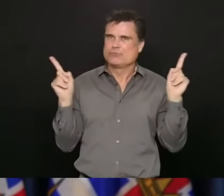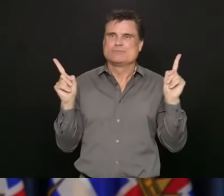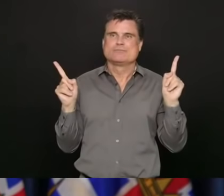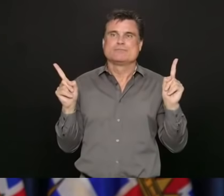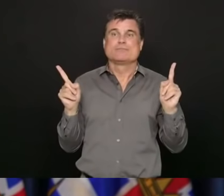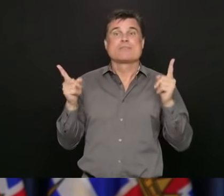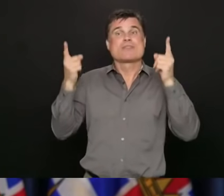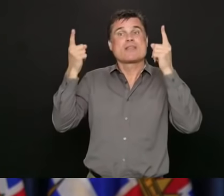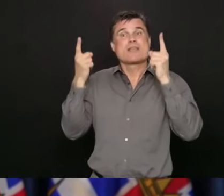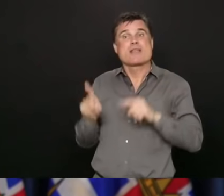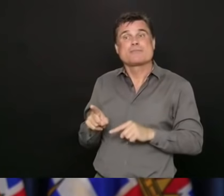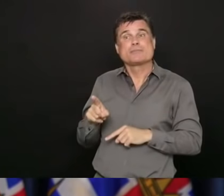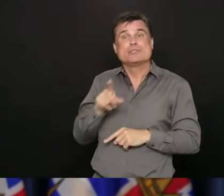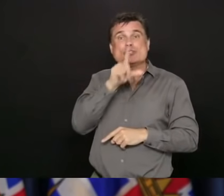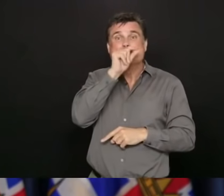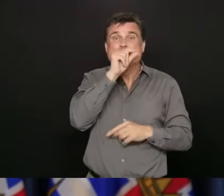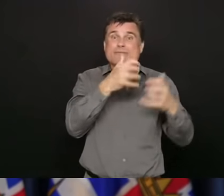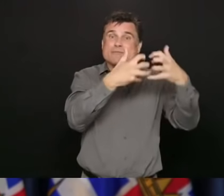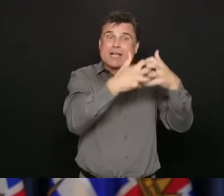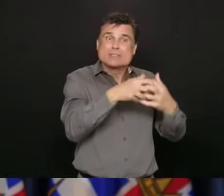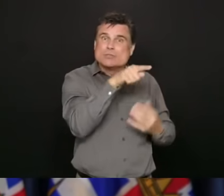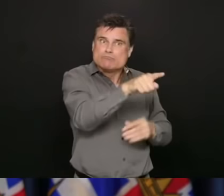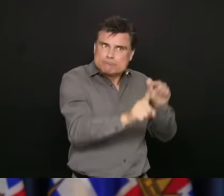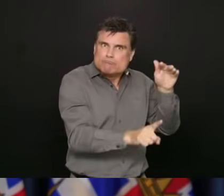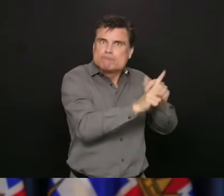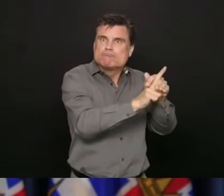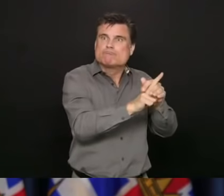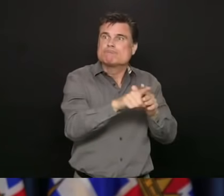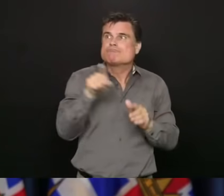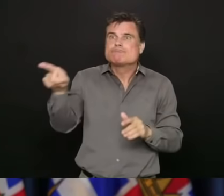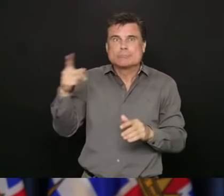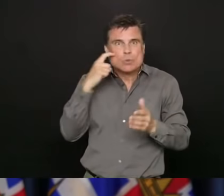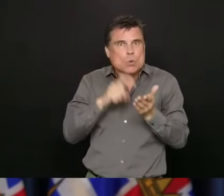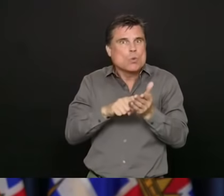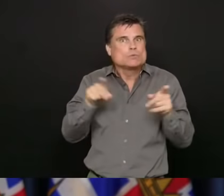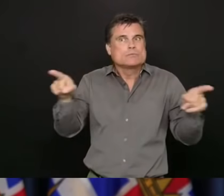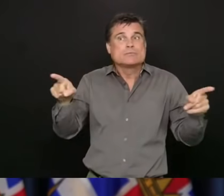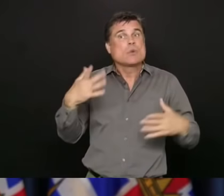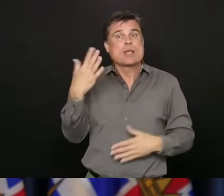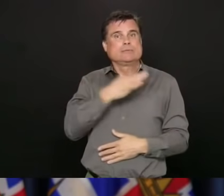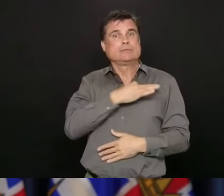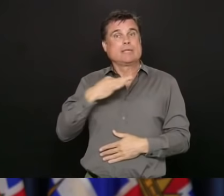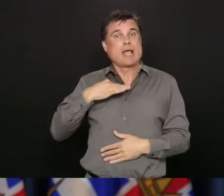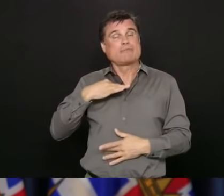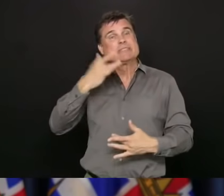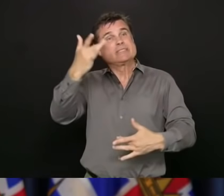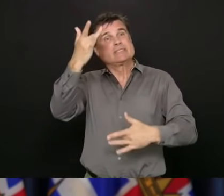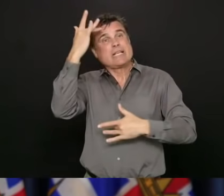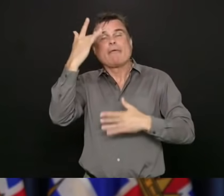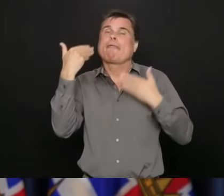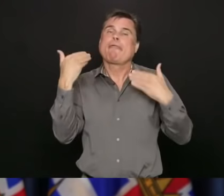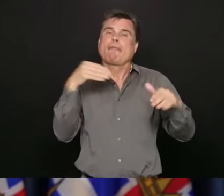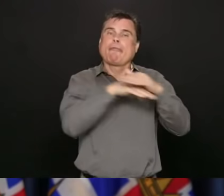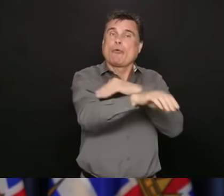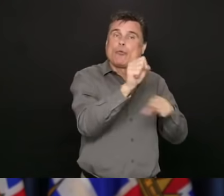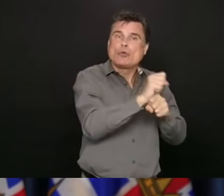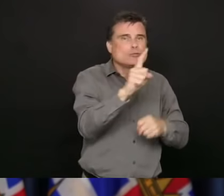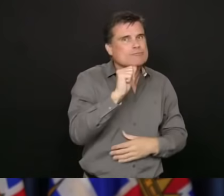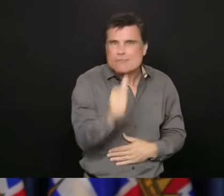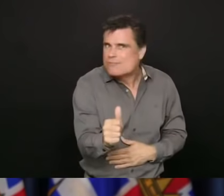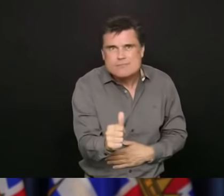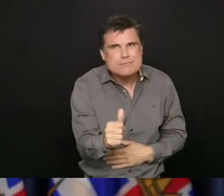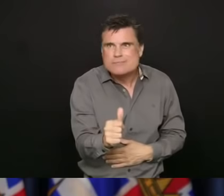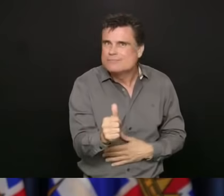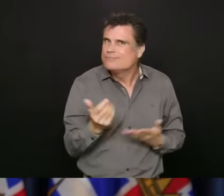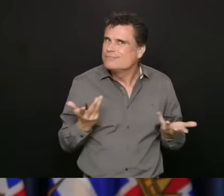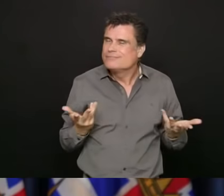physical circumstances so that they can make ends meet is a big challenge. Government has a role to play. Industry has a role to play.